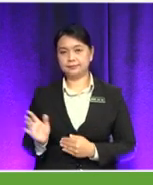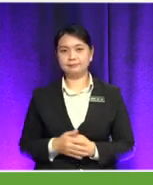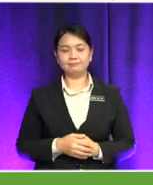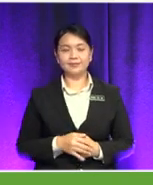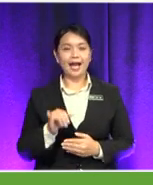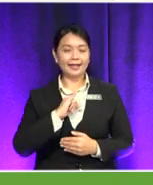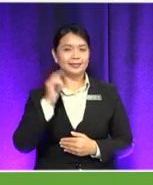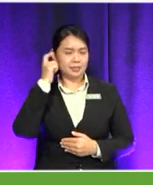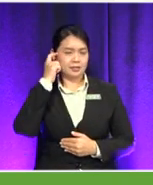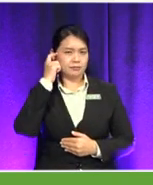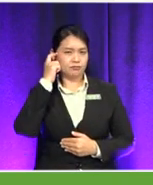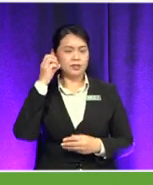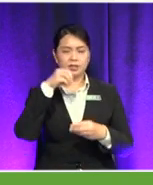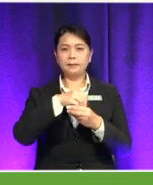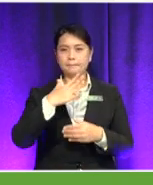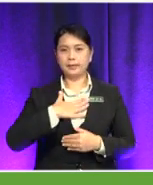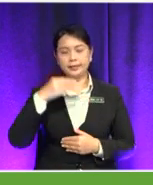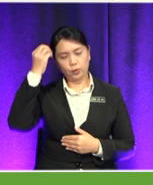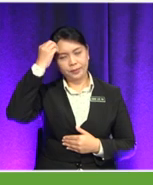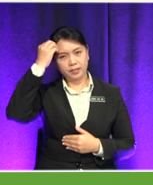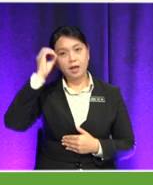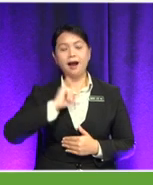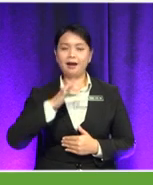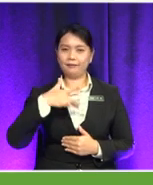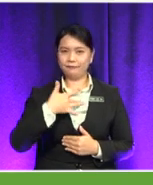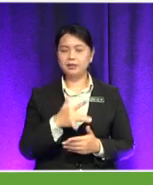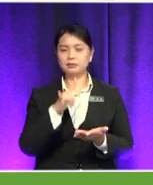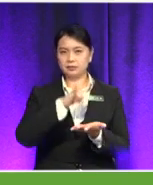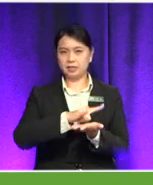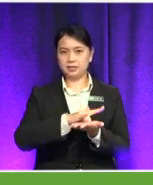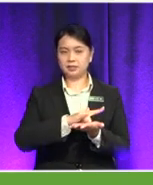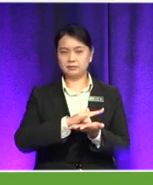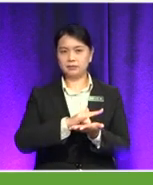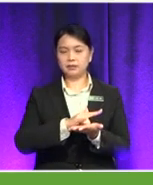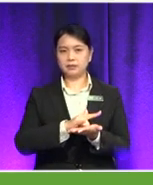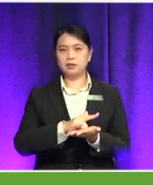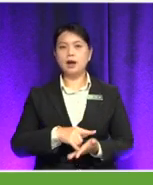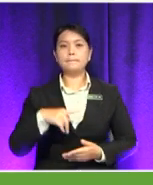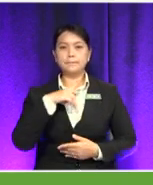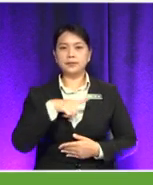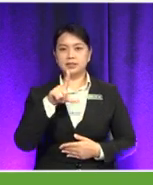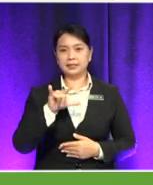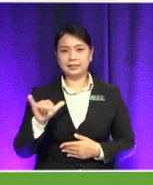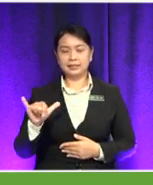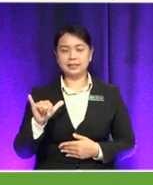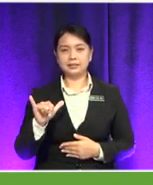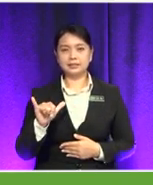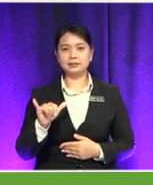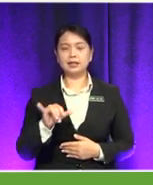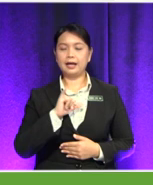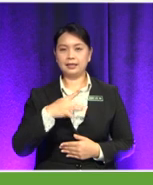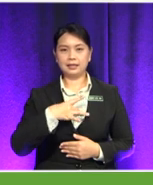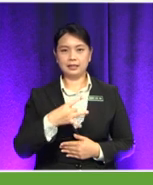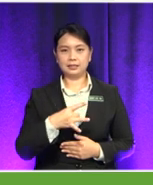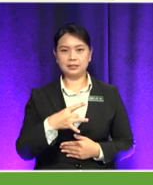opinion, I feel that, personally, I would prefer to. So, all these